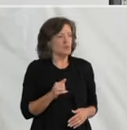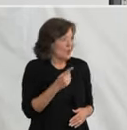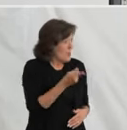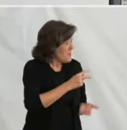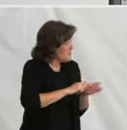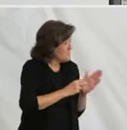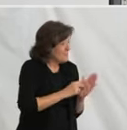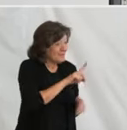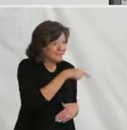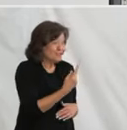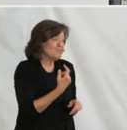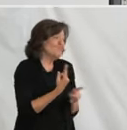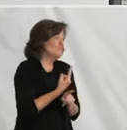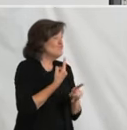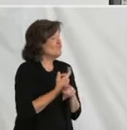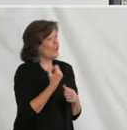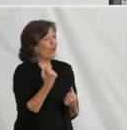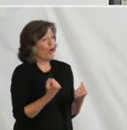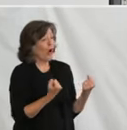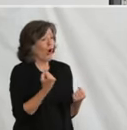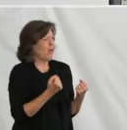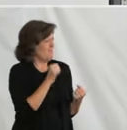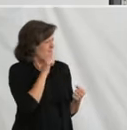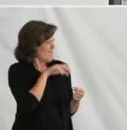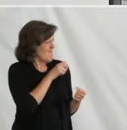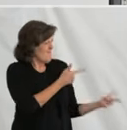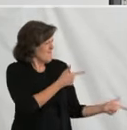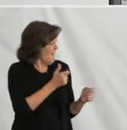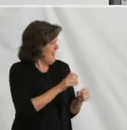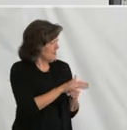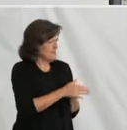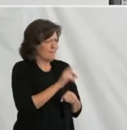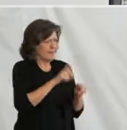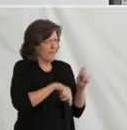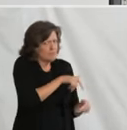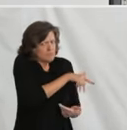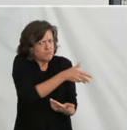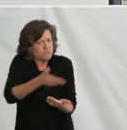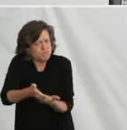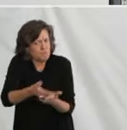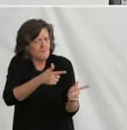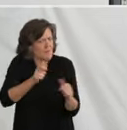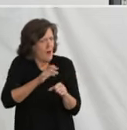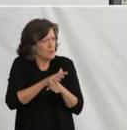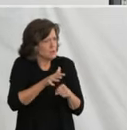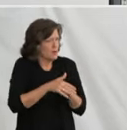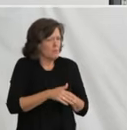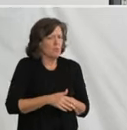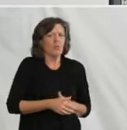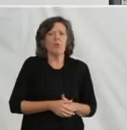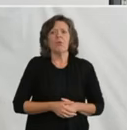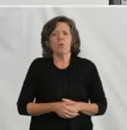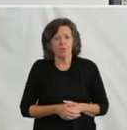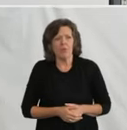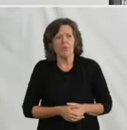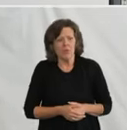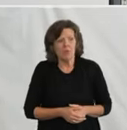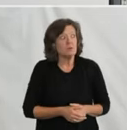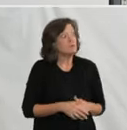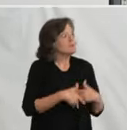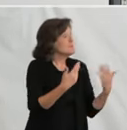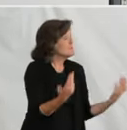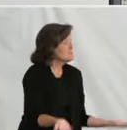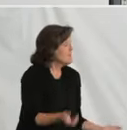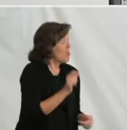to school every day. She'd never be able to get to Metropolis quick enough in a crisis. I said, uh-huh. He said, therefore,